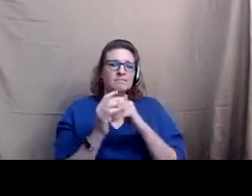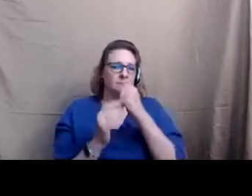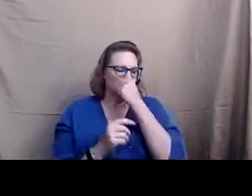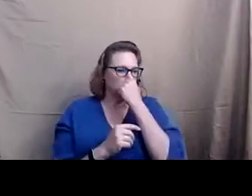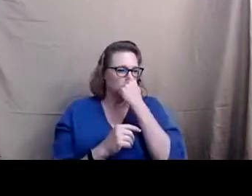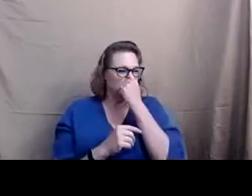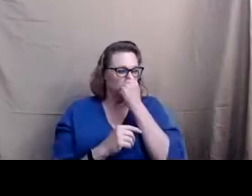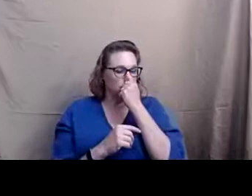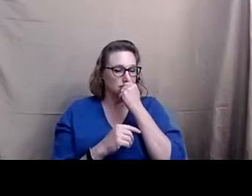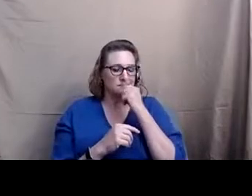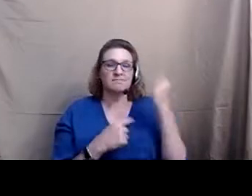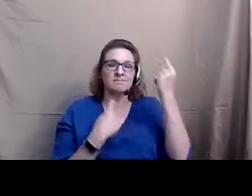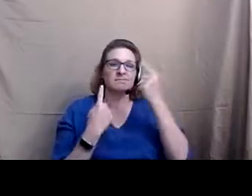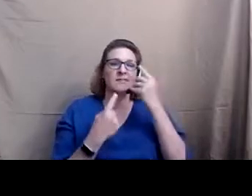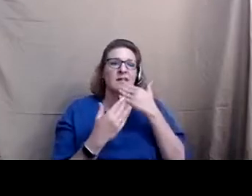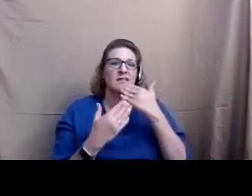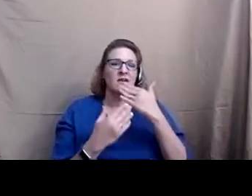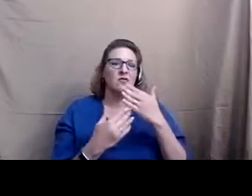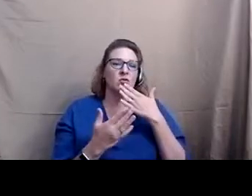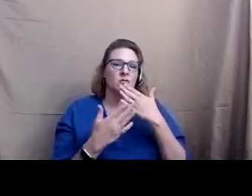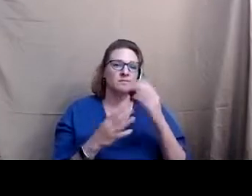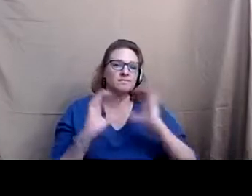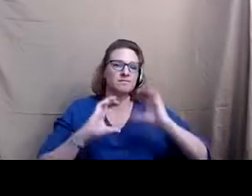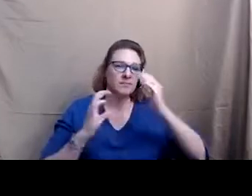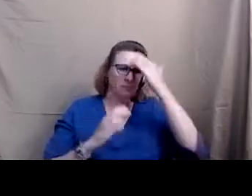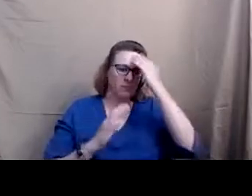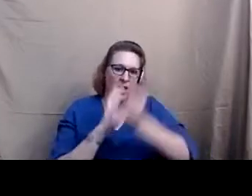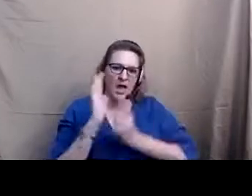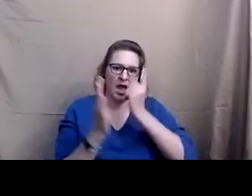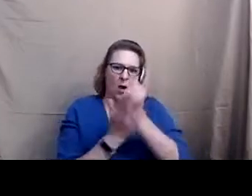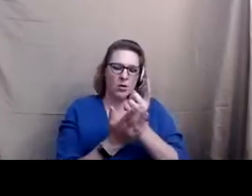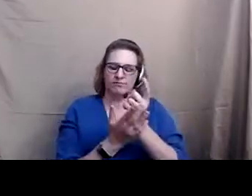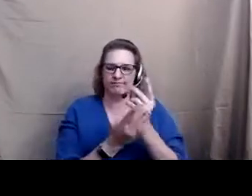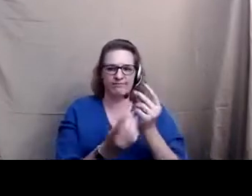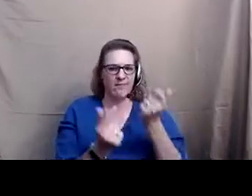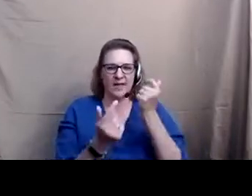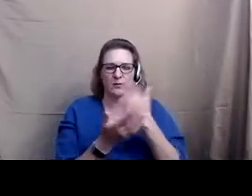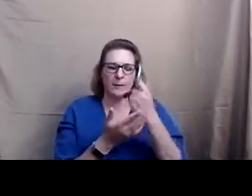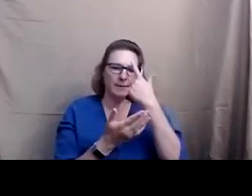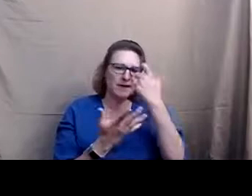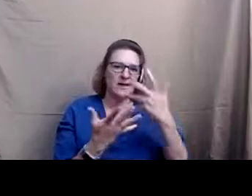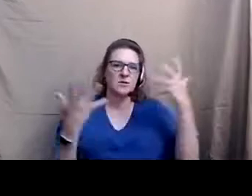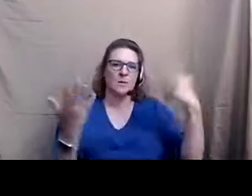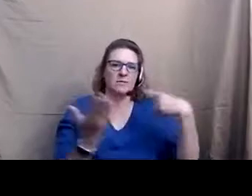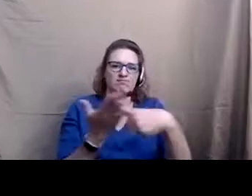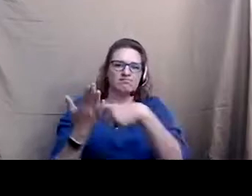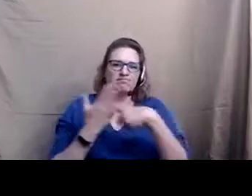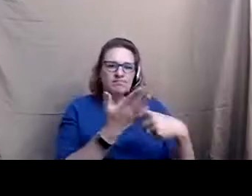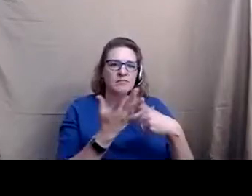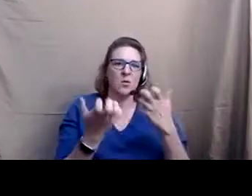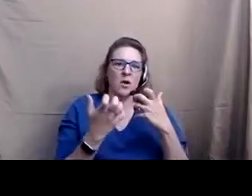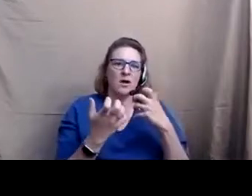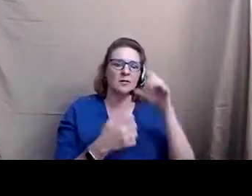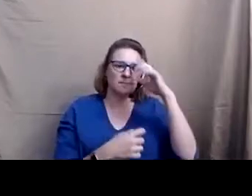Thank you so much for such a thoughtful conversation. I know this hour went by really quickly because there was so much to discuss. And I want to plug two quick